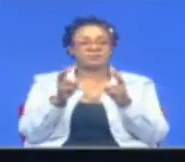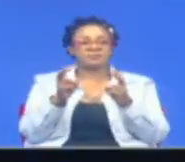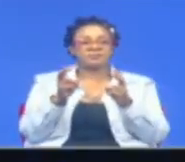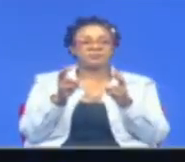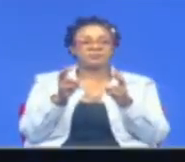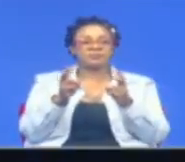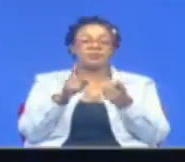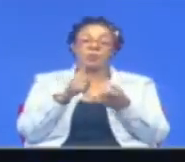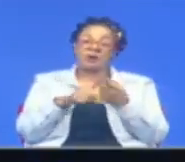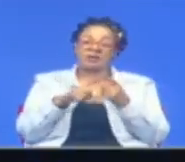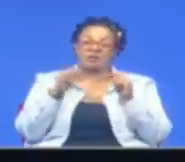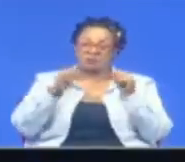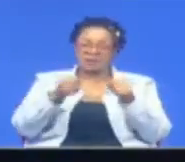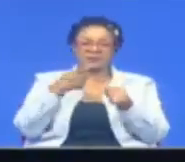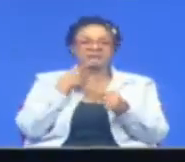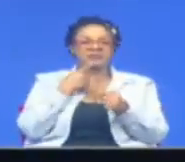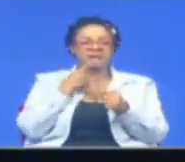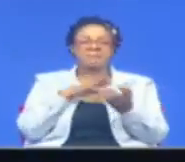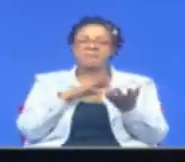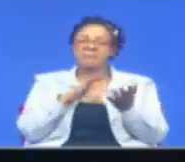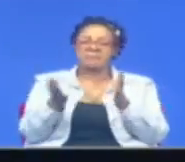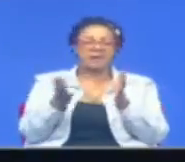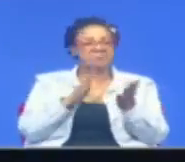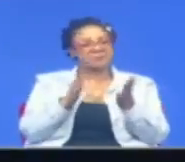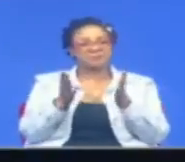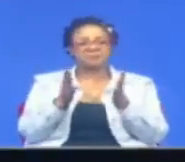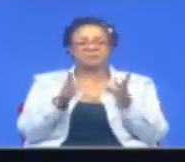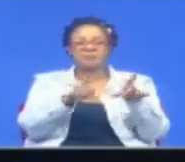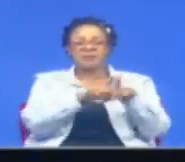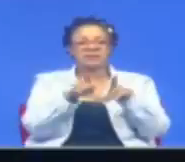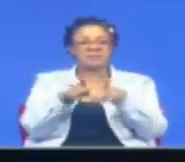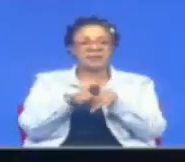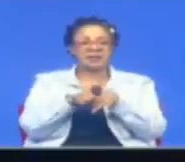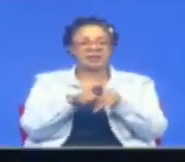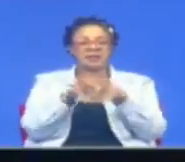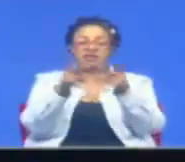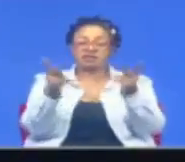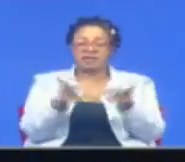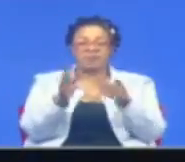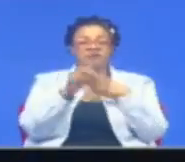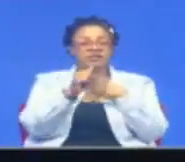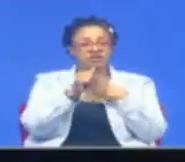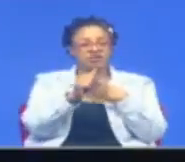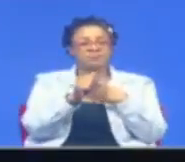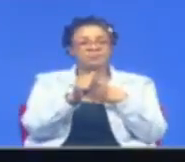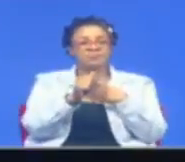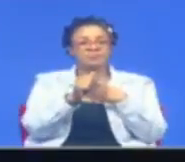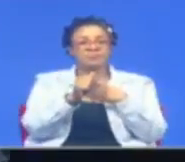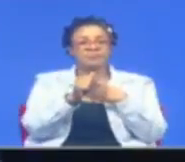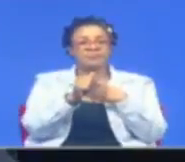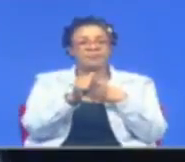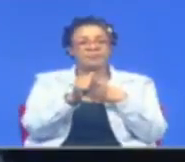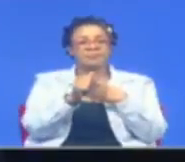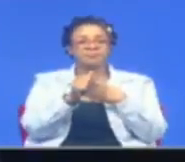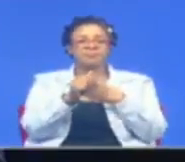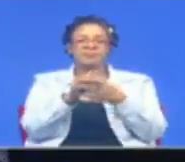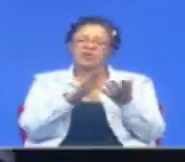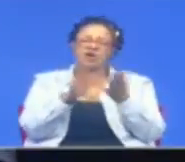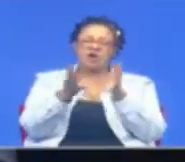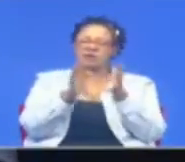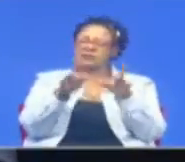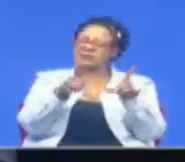What you'd say likely or similar types of leadership, not entirely, but there are